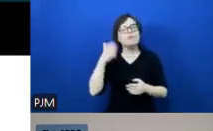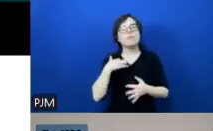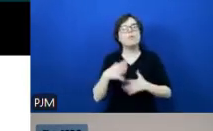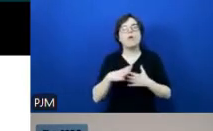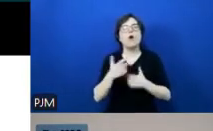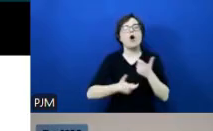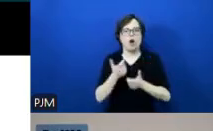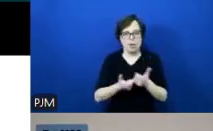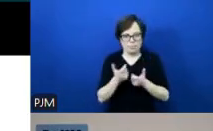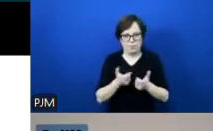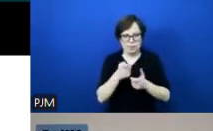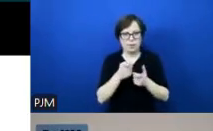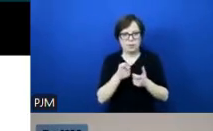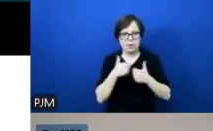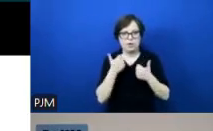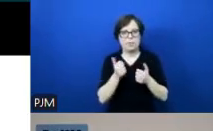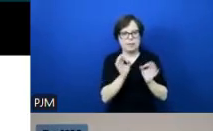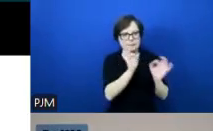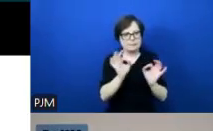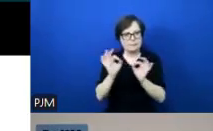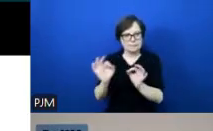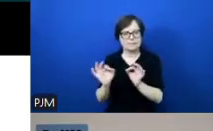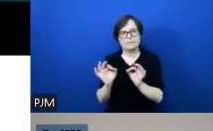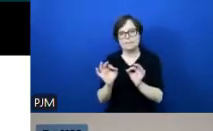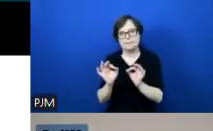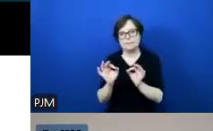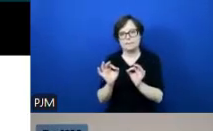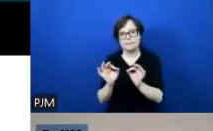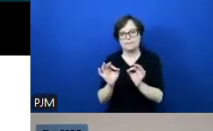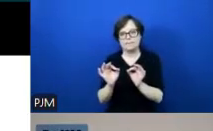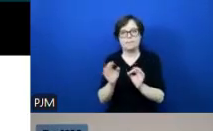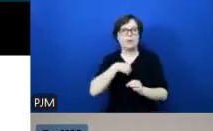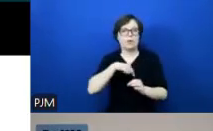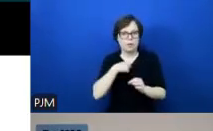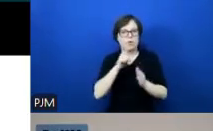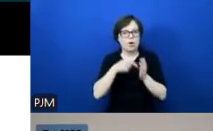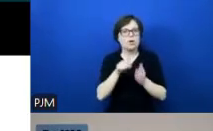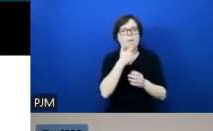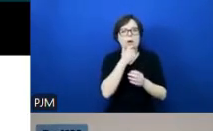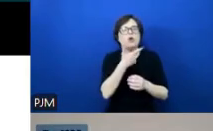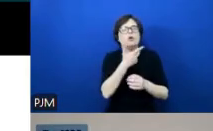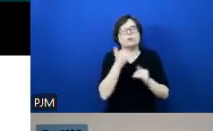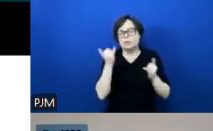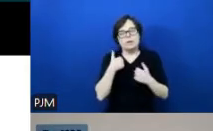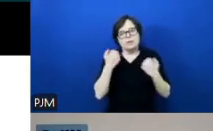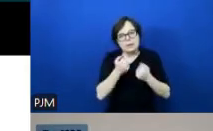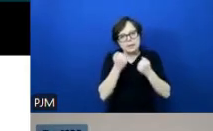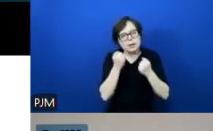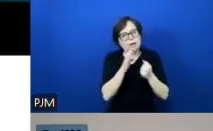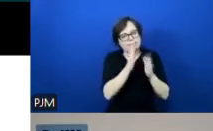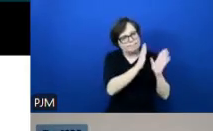I presented in the form of these milestones here, which is our special